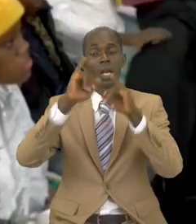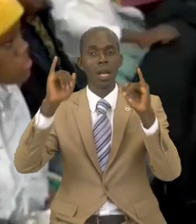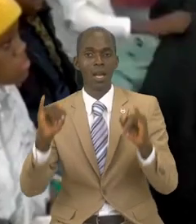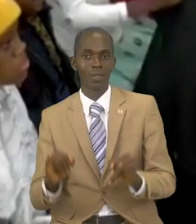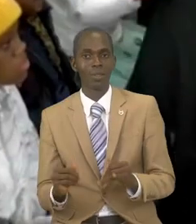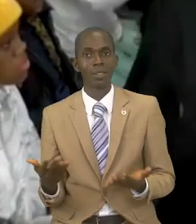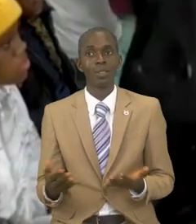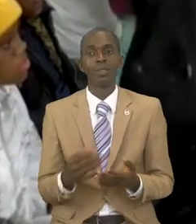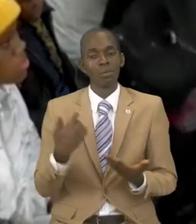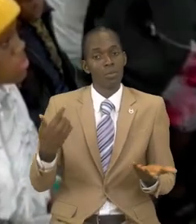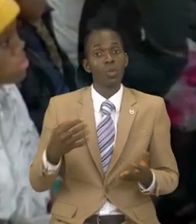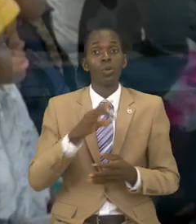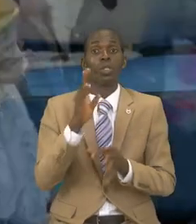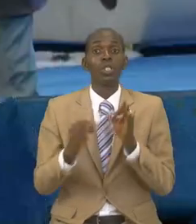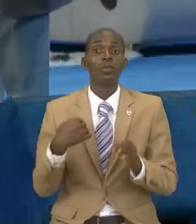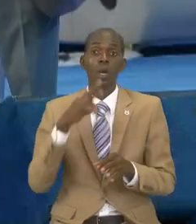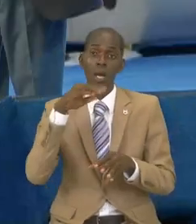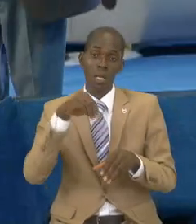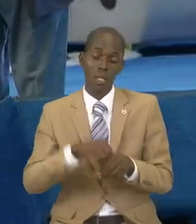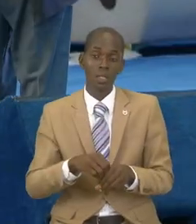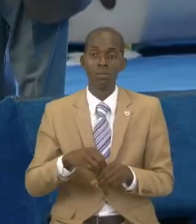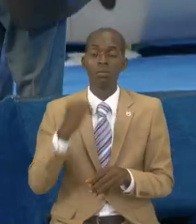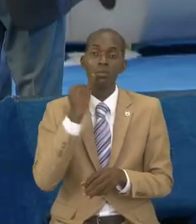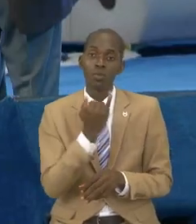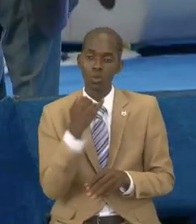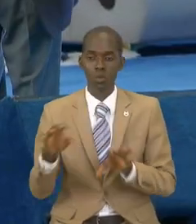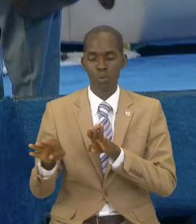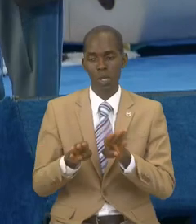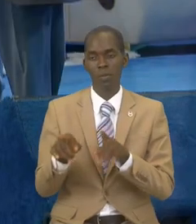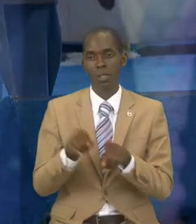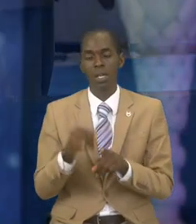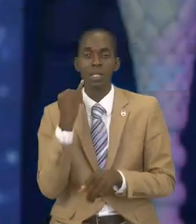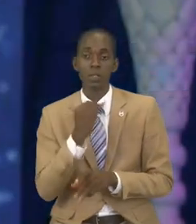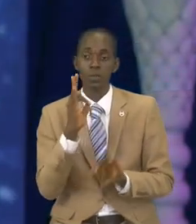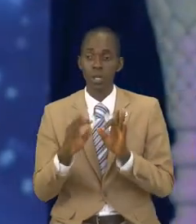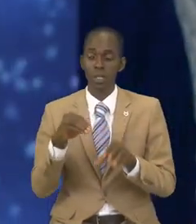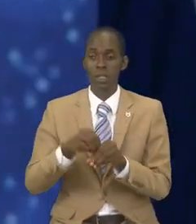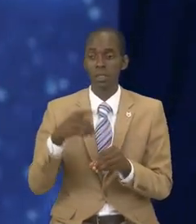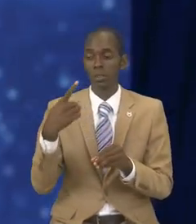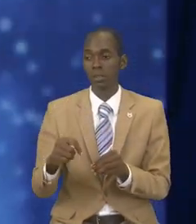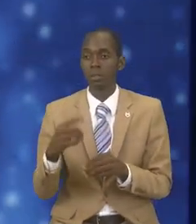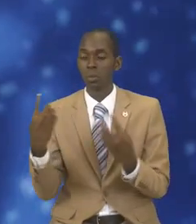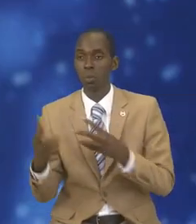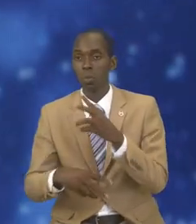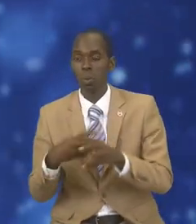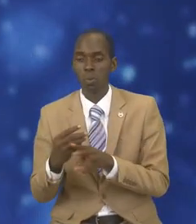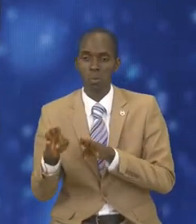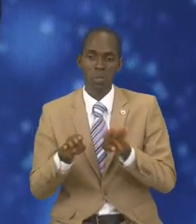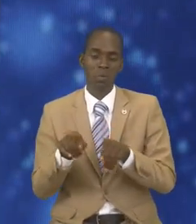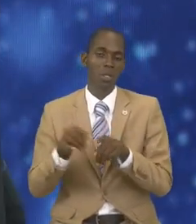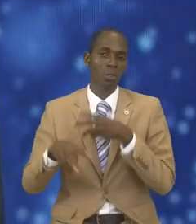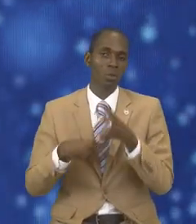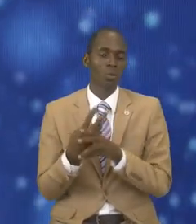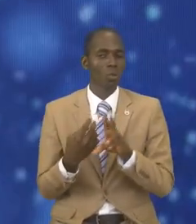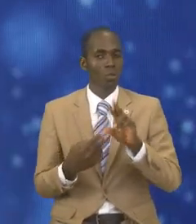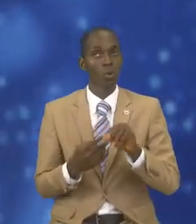Rome, do as the Romans do. And they were like chameleons here and there. No, God said, at the end of the